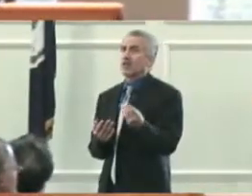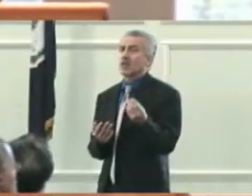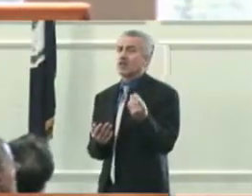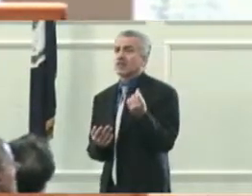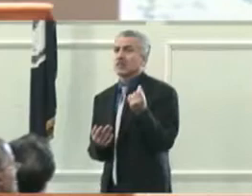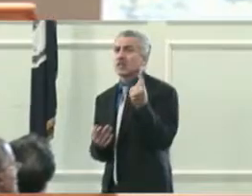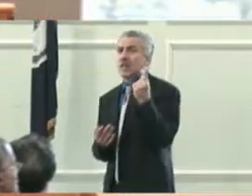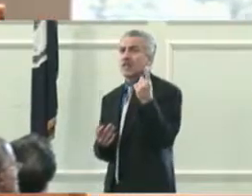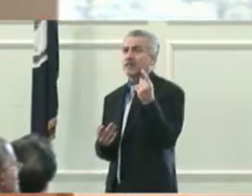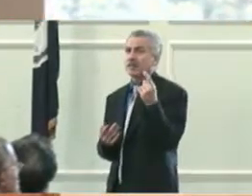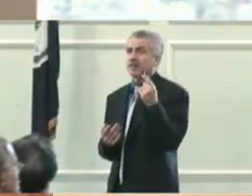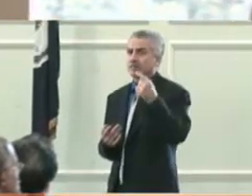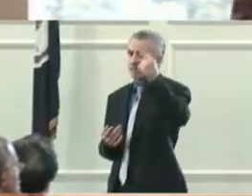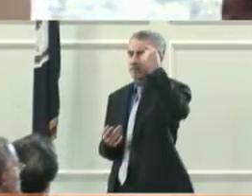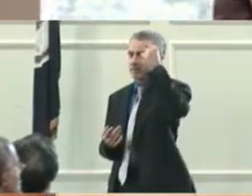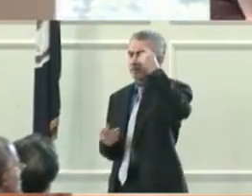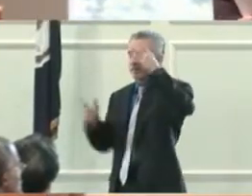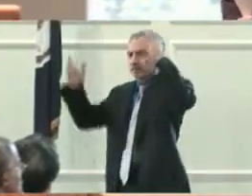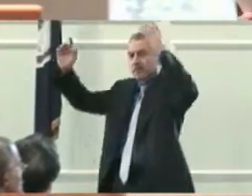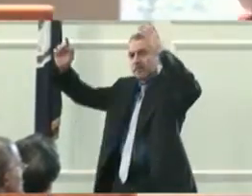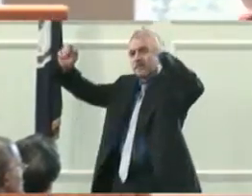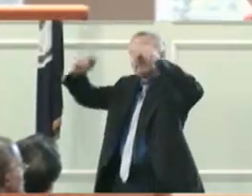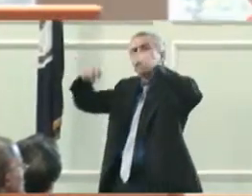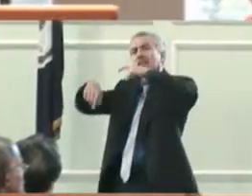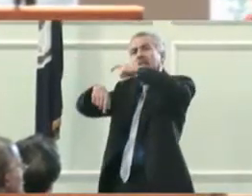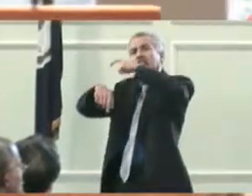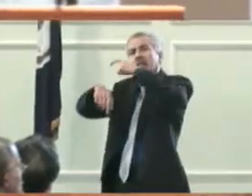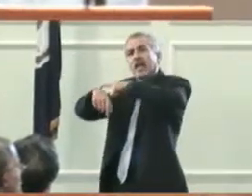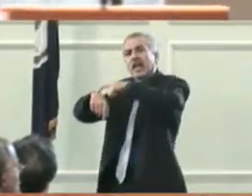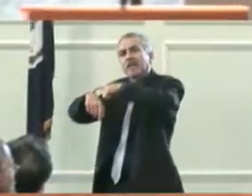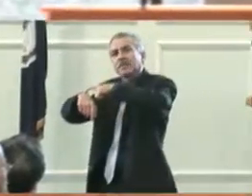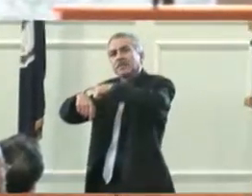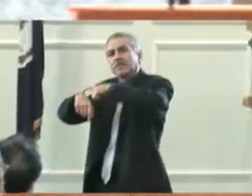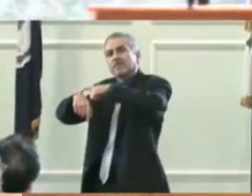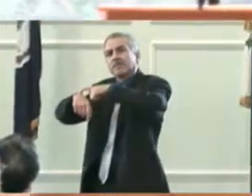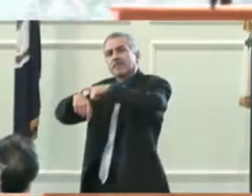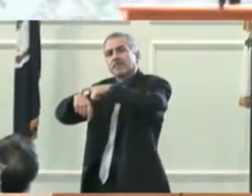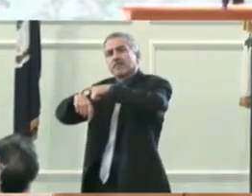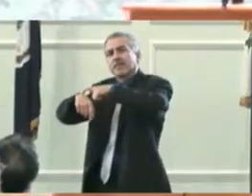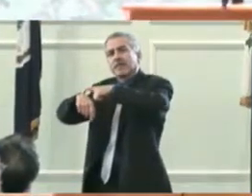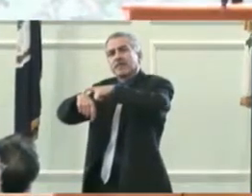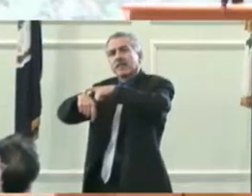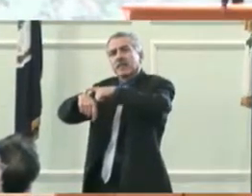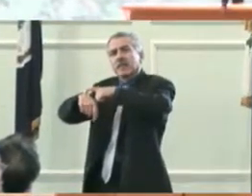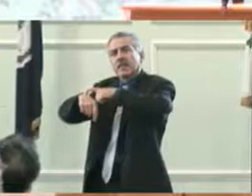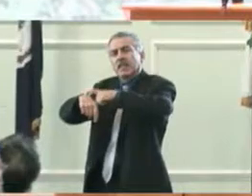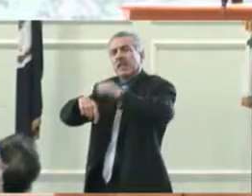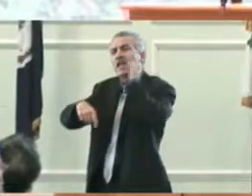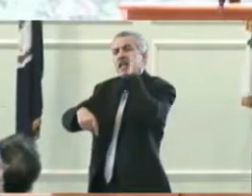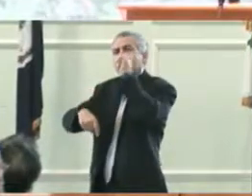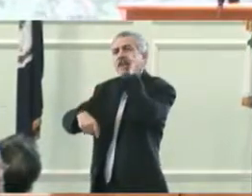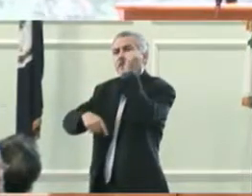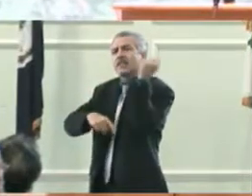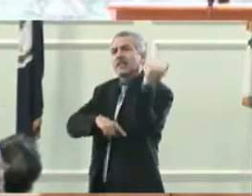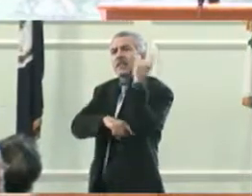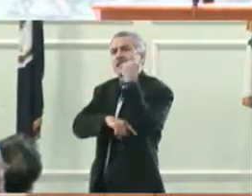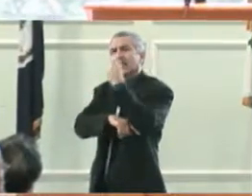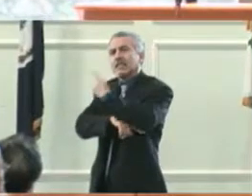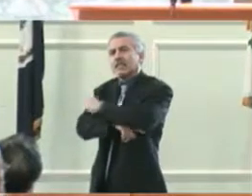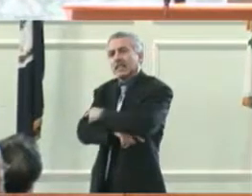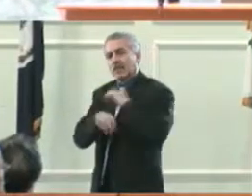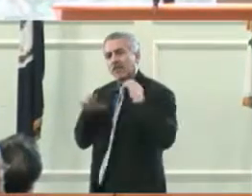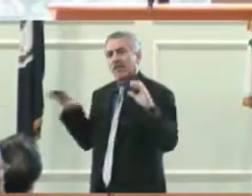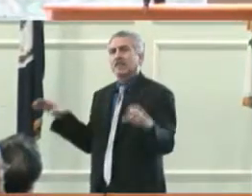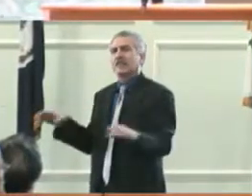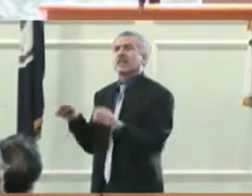your thinking caps right now. It says, from the time that the daily sacrifice is taken away and the